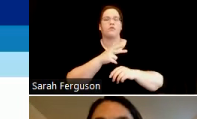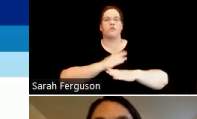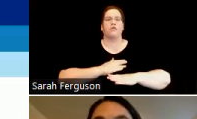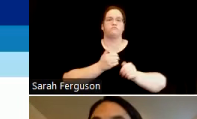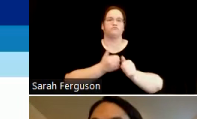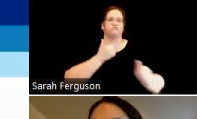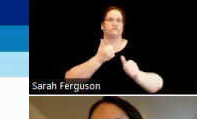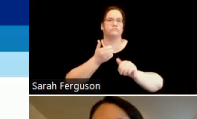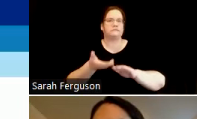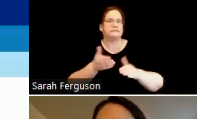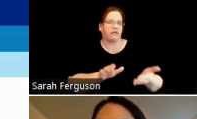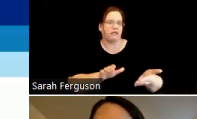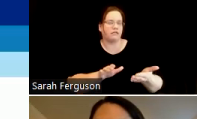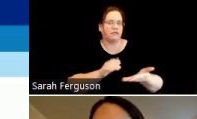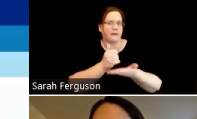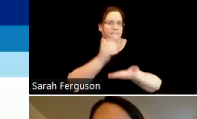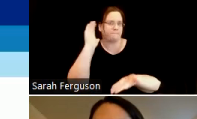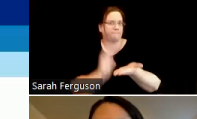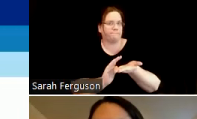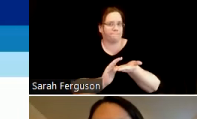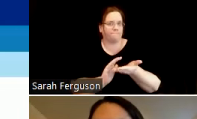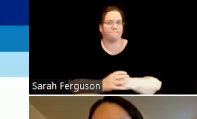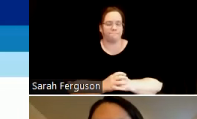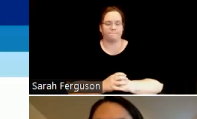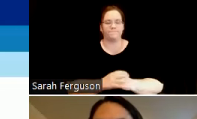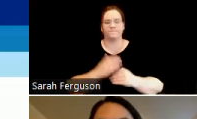well. Next slide, please.